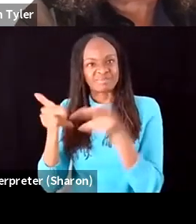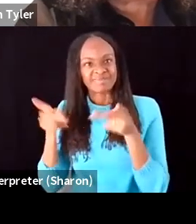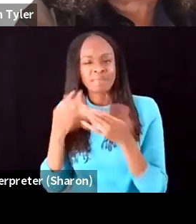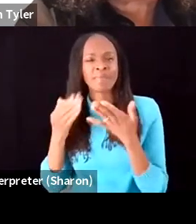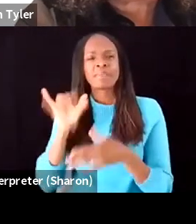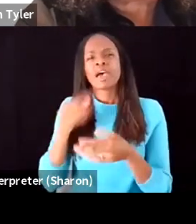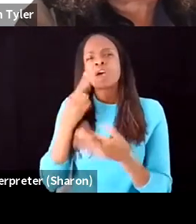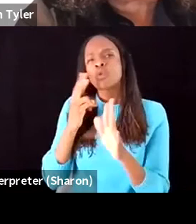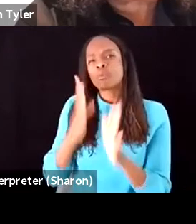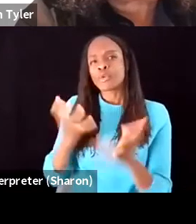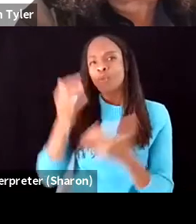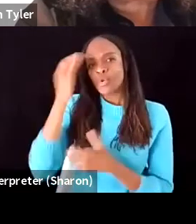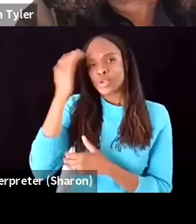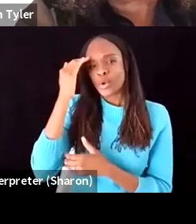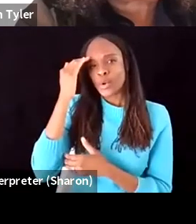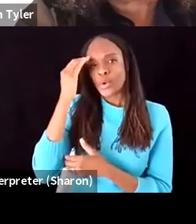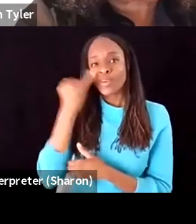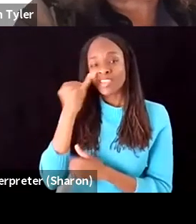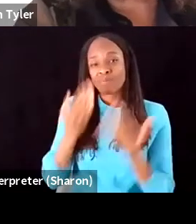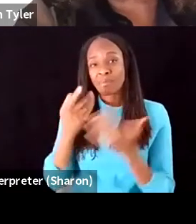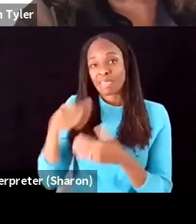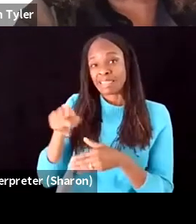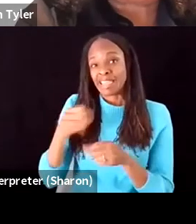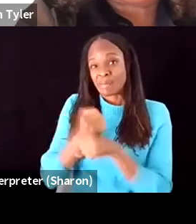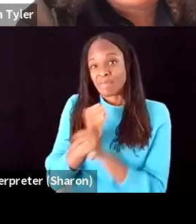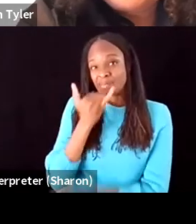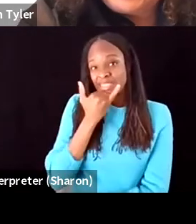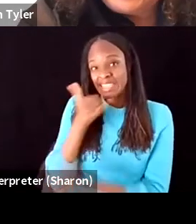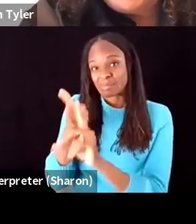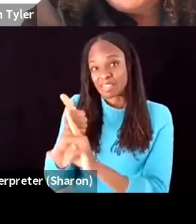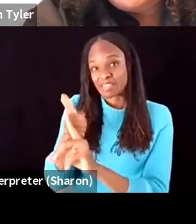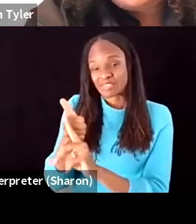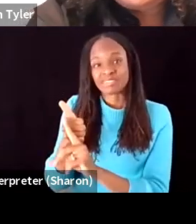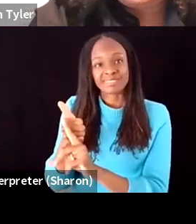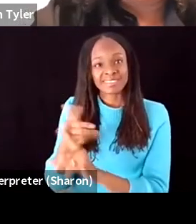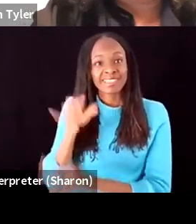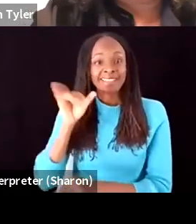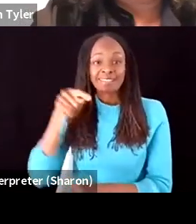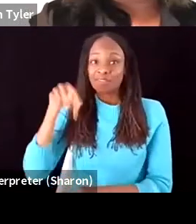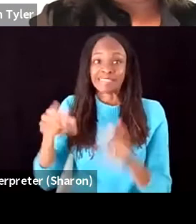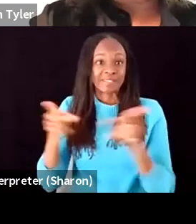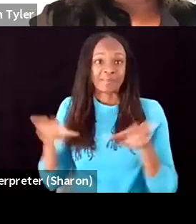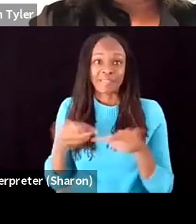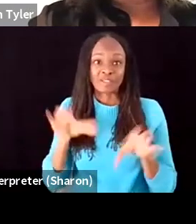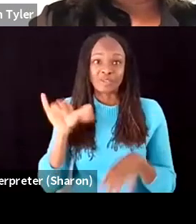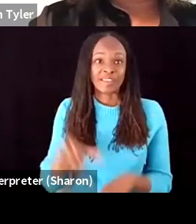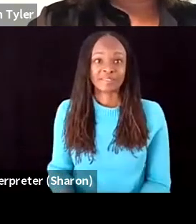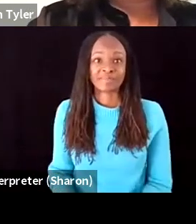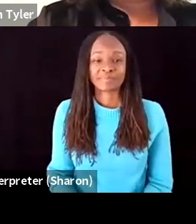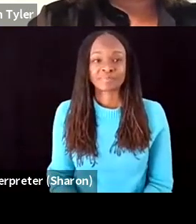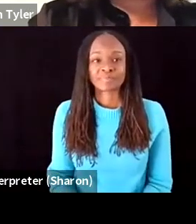reporter wants to know if they've made any of them themselves. So it's this is the place to do it.